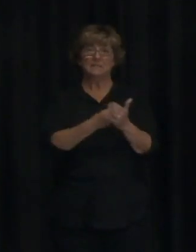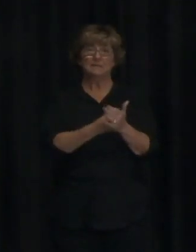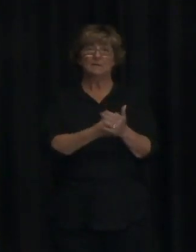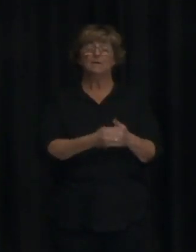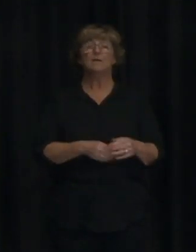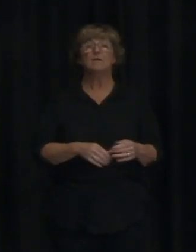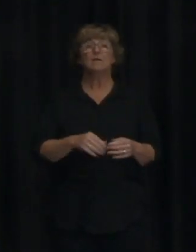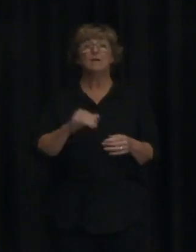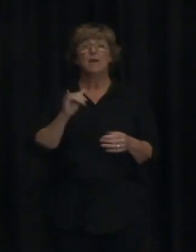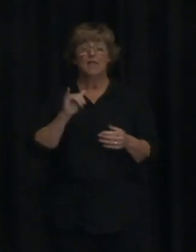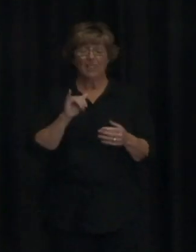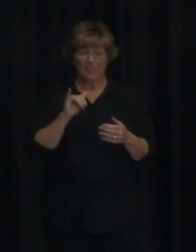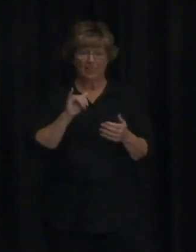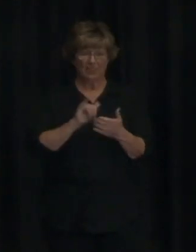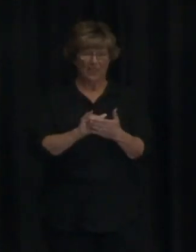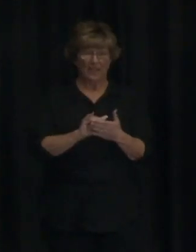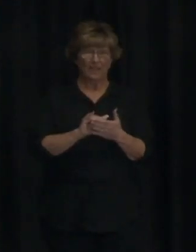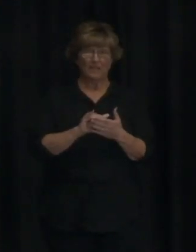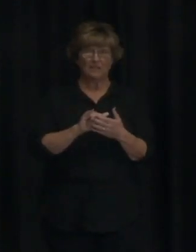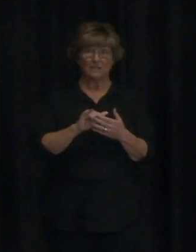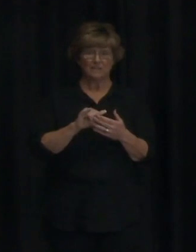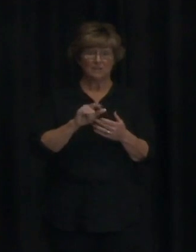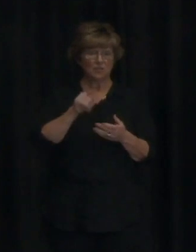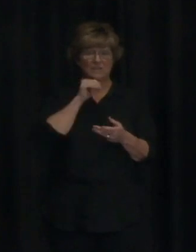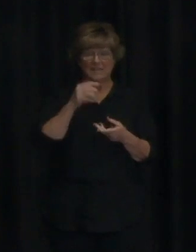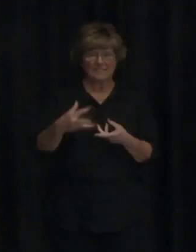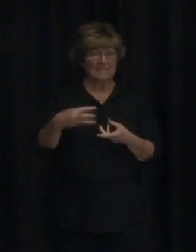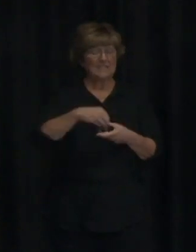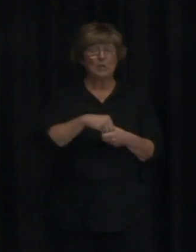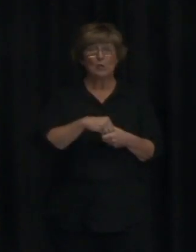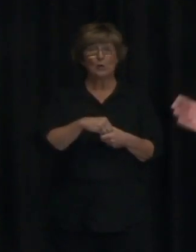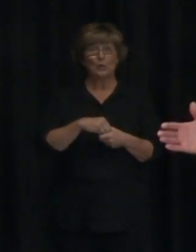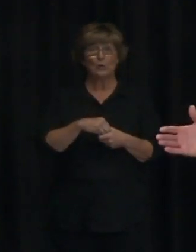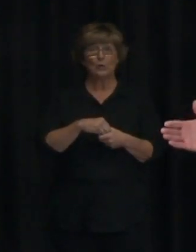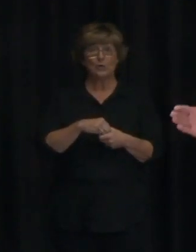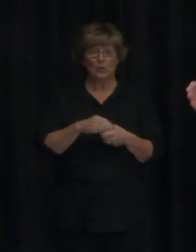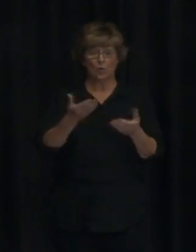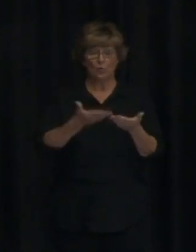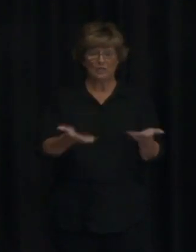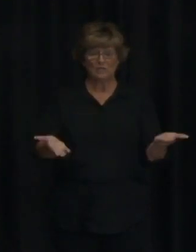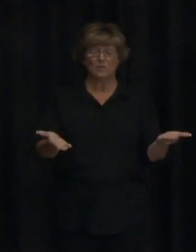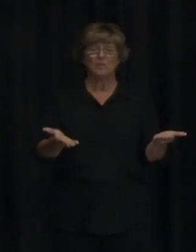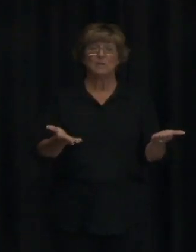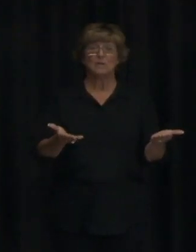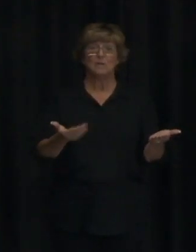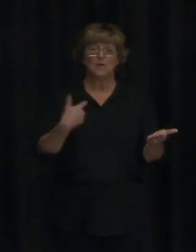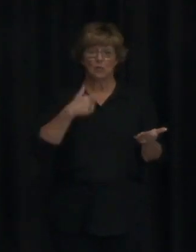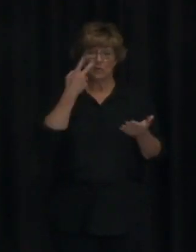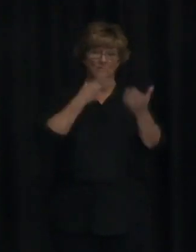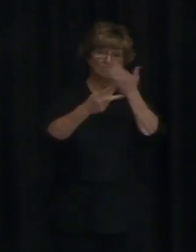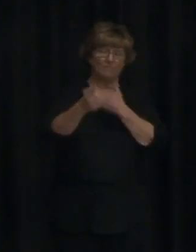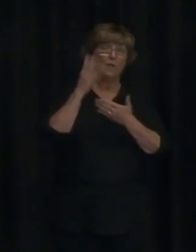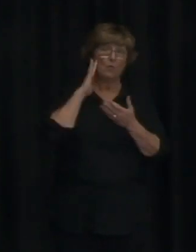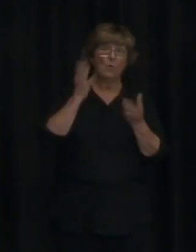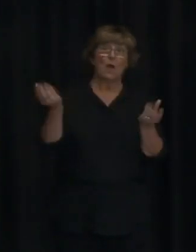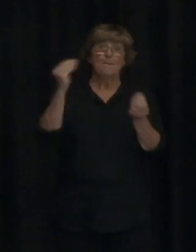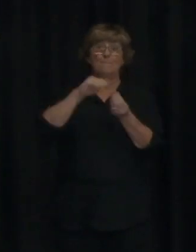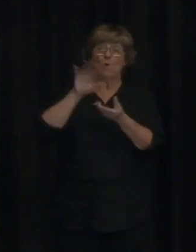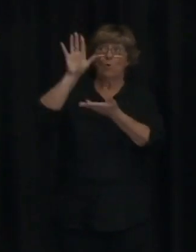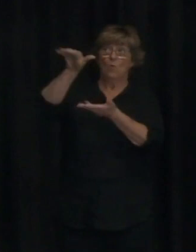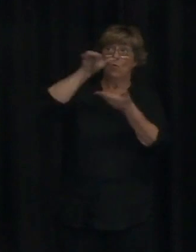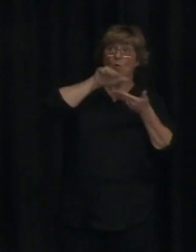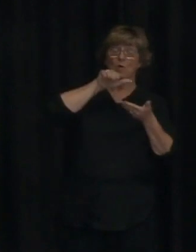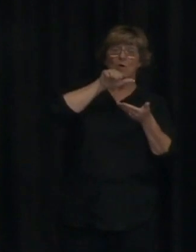98 resources. And that, by the way, does not include the resources that we anticipate coming from